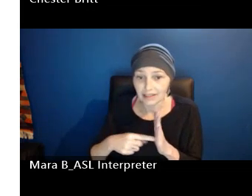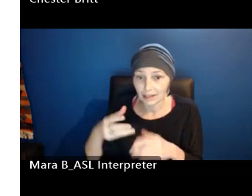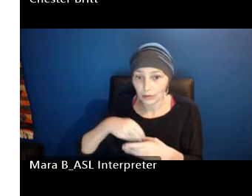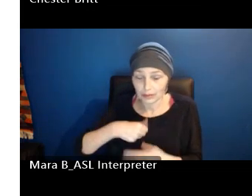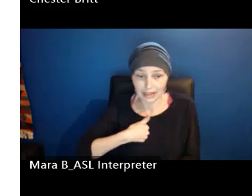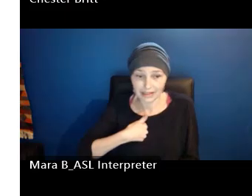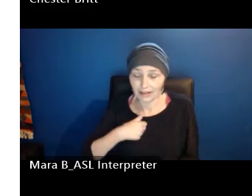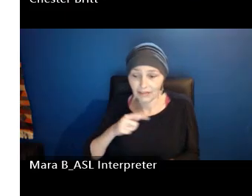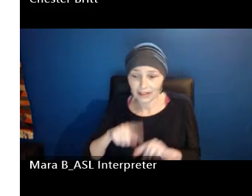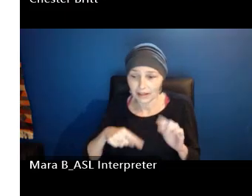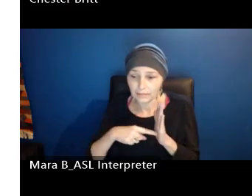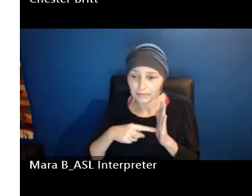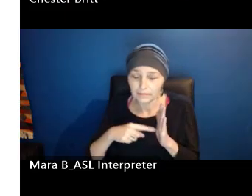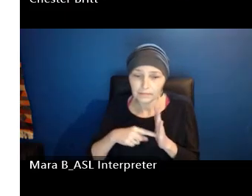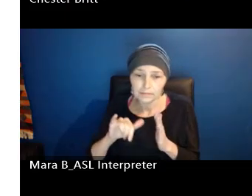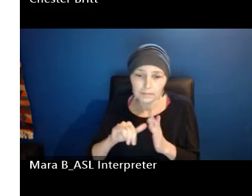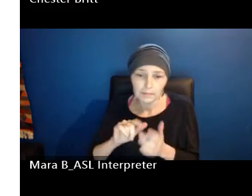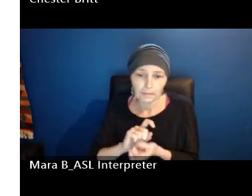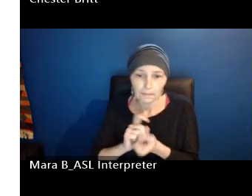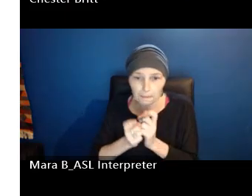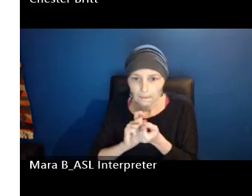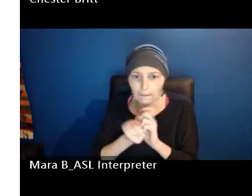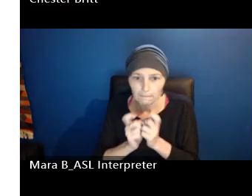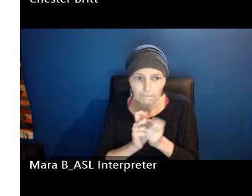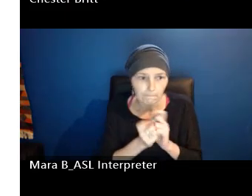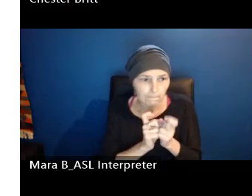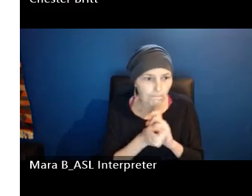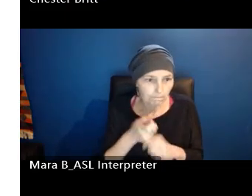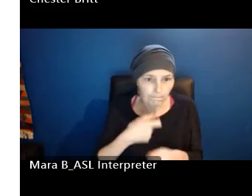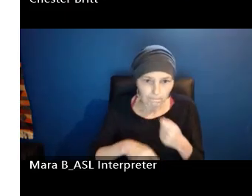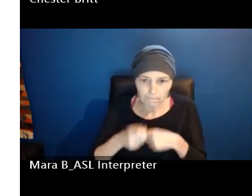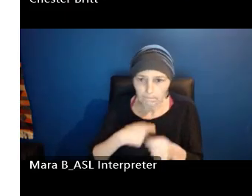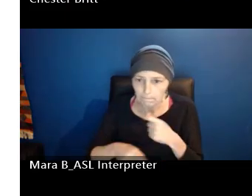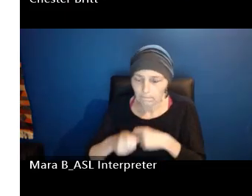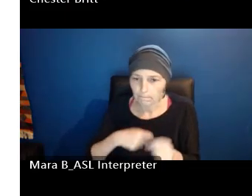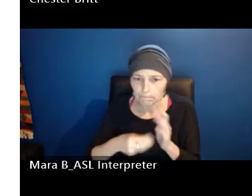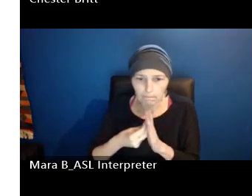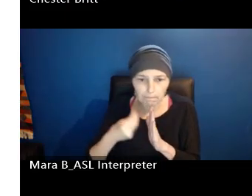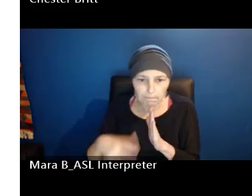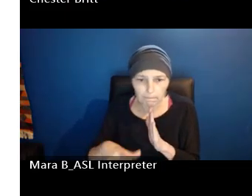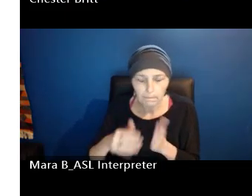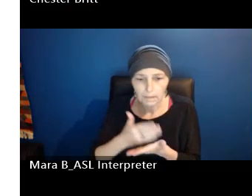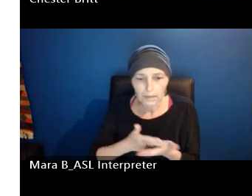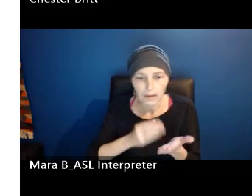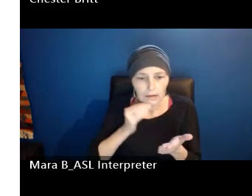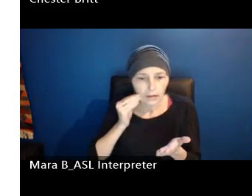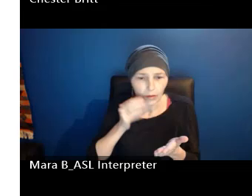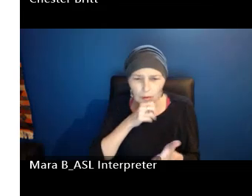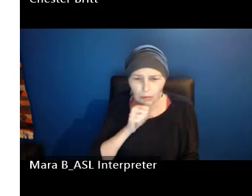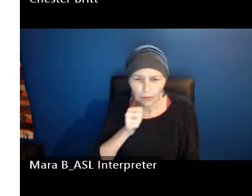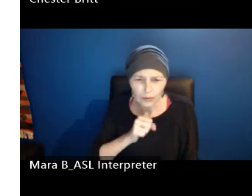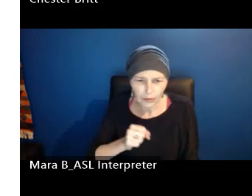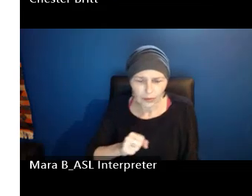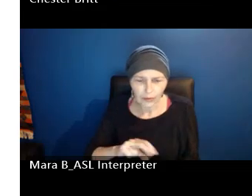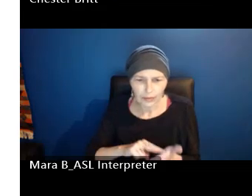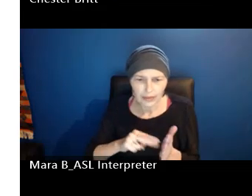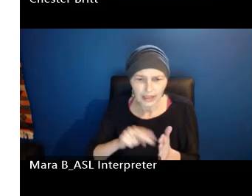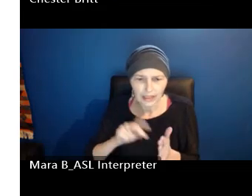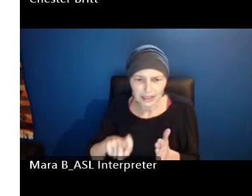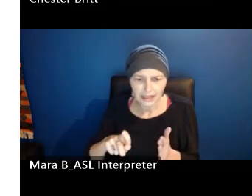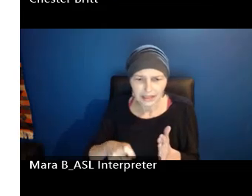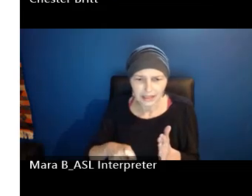The conversion, we're going to have to convert, do the conversions. And then some of our homes are really old. So that means that we're going to have to